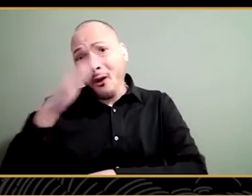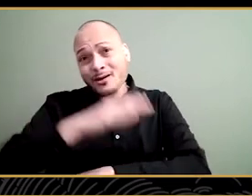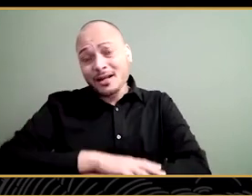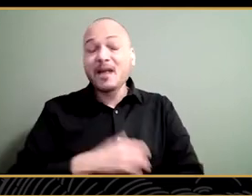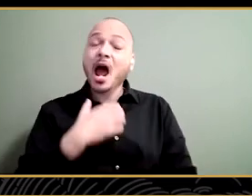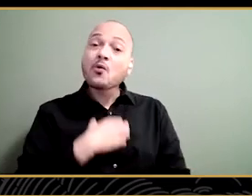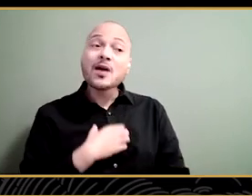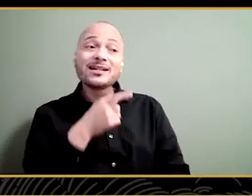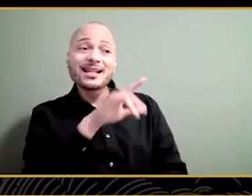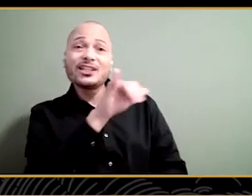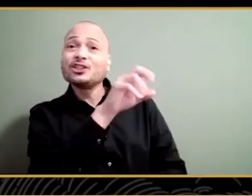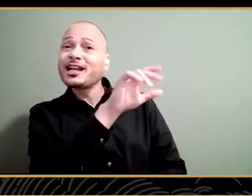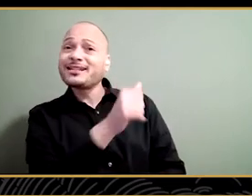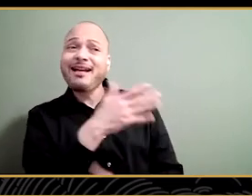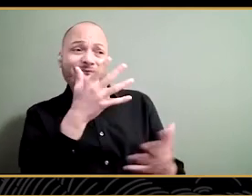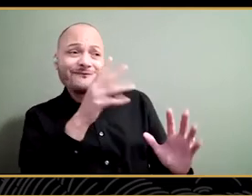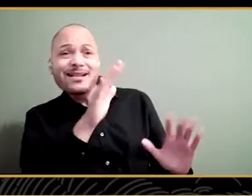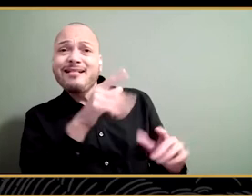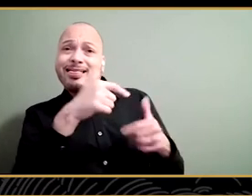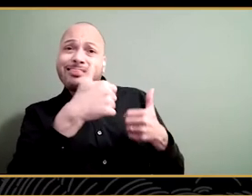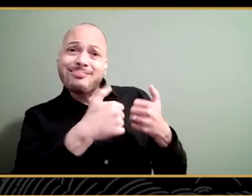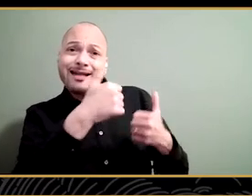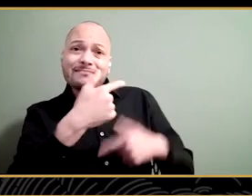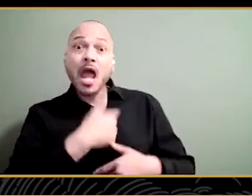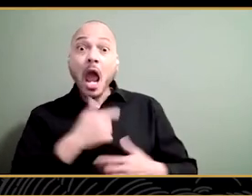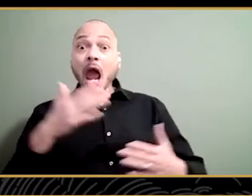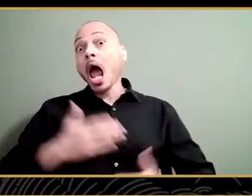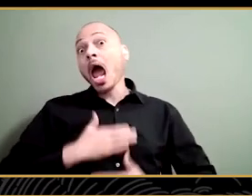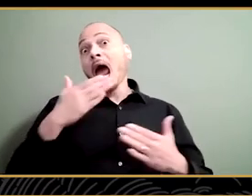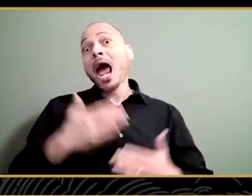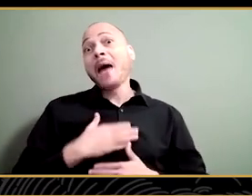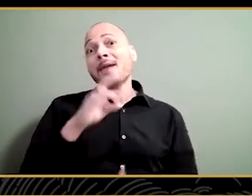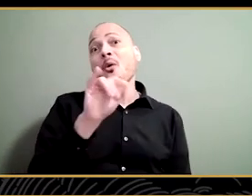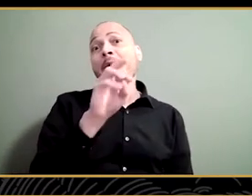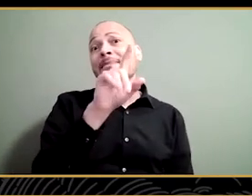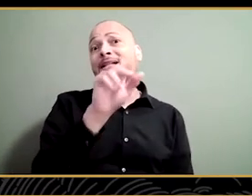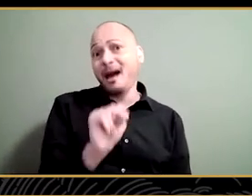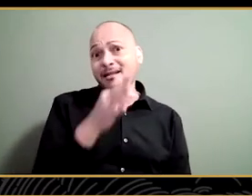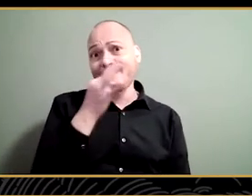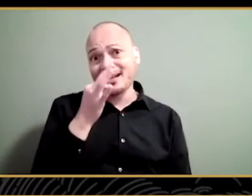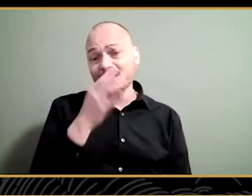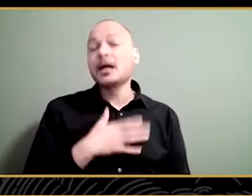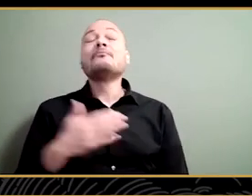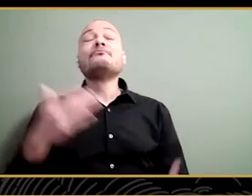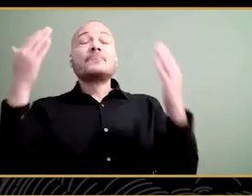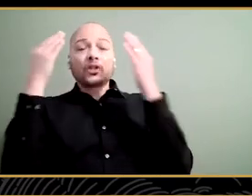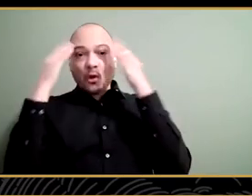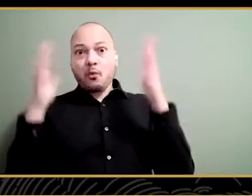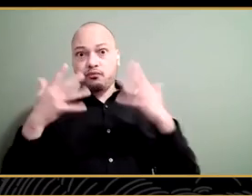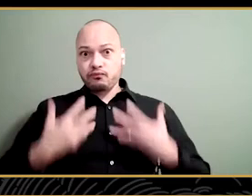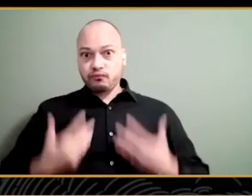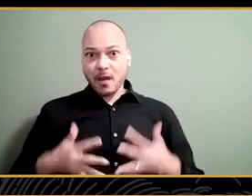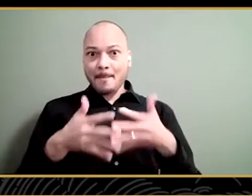would stop texting me happy Ramadan. I know I'm American because when I walk into a